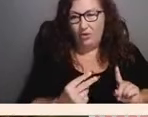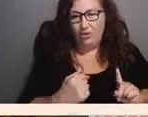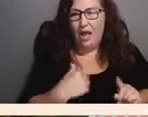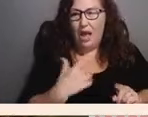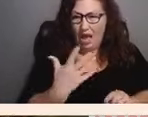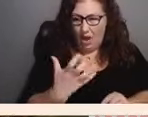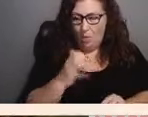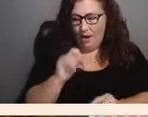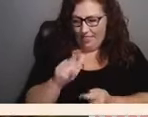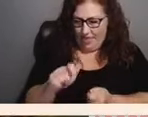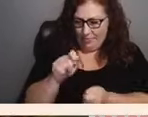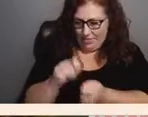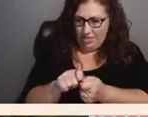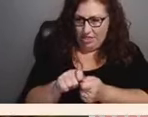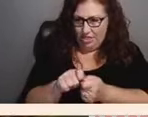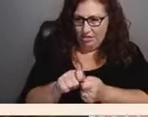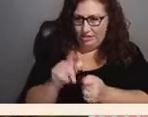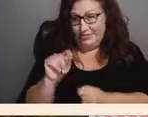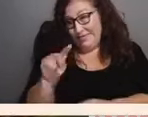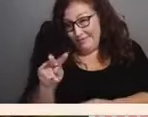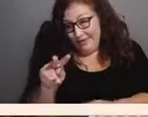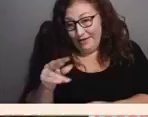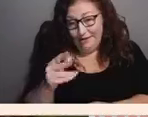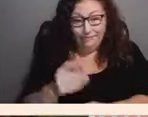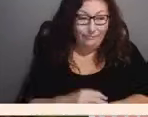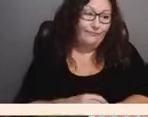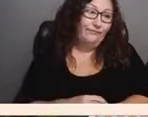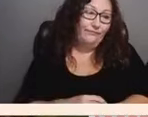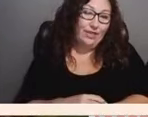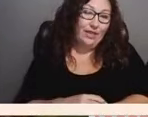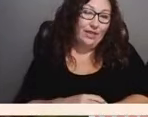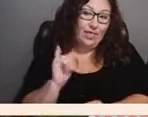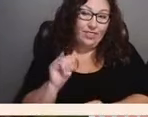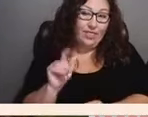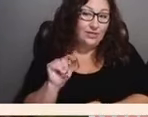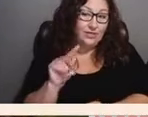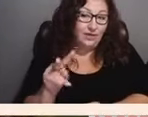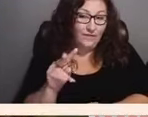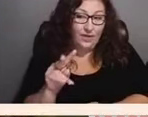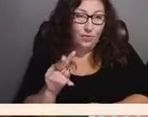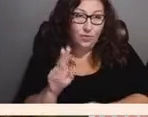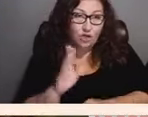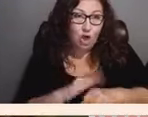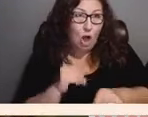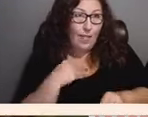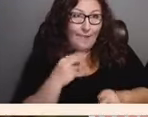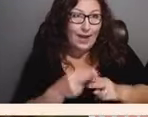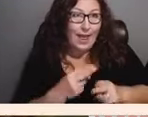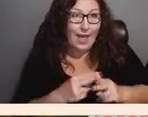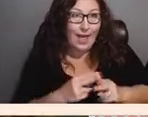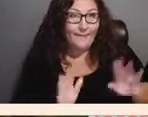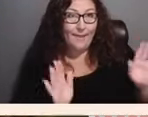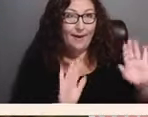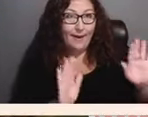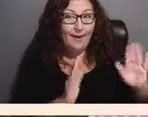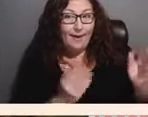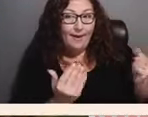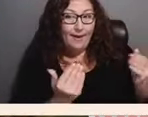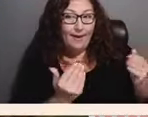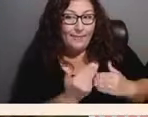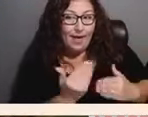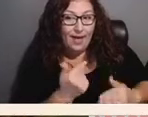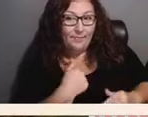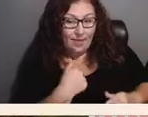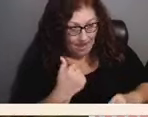particular television. The television was calling my name. There was space in the house for